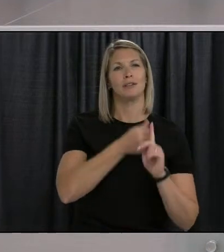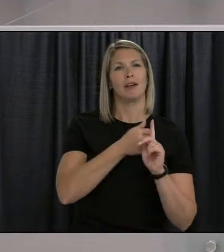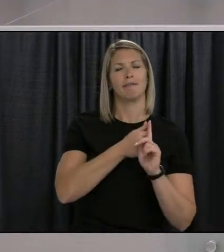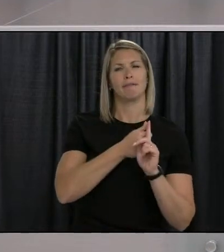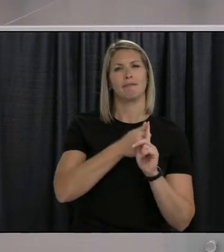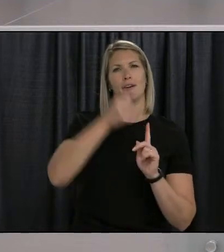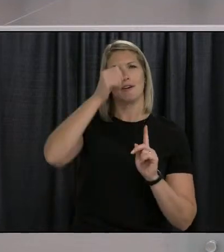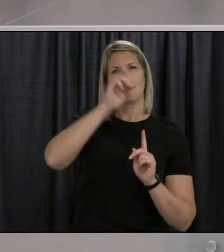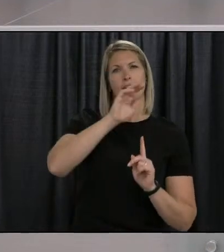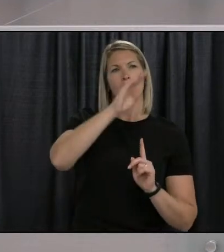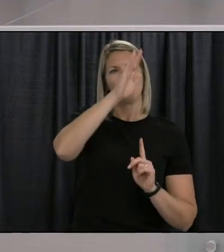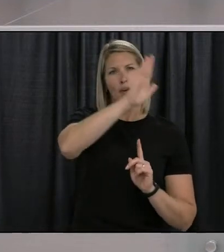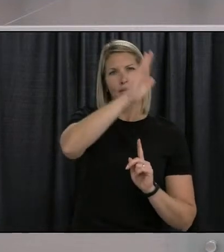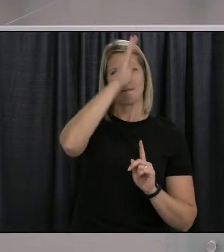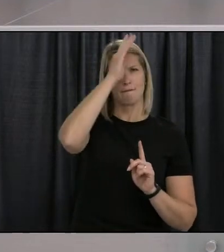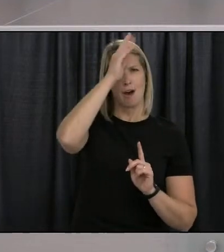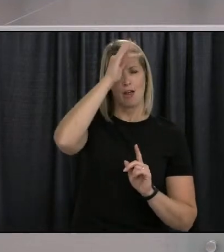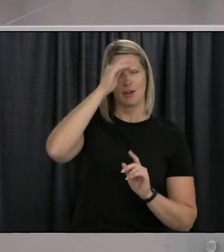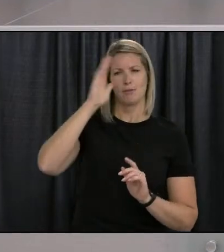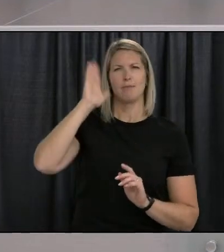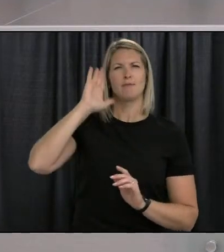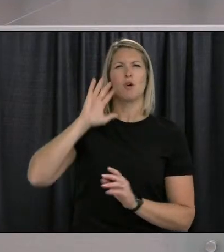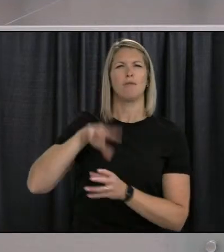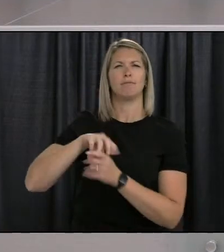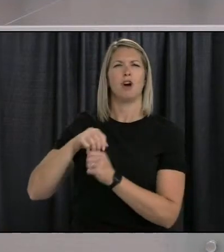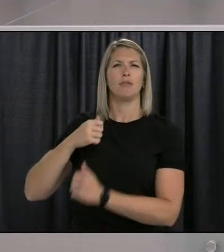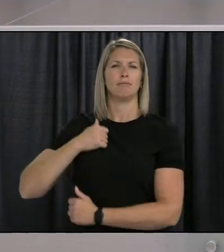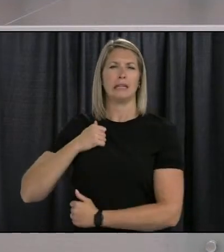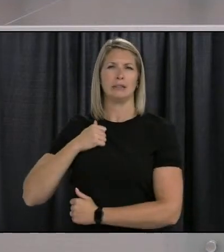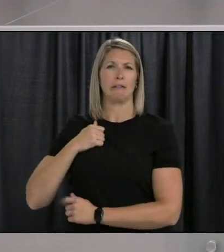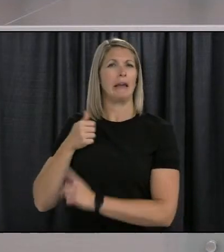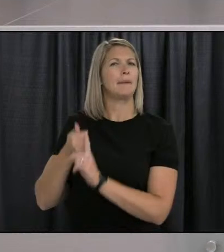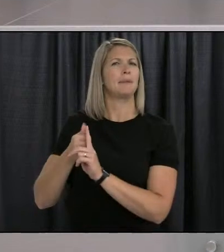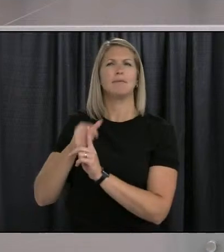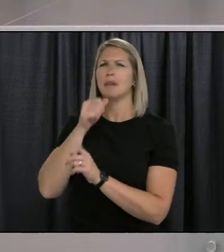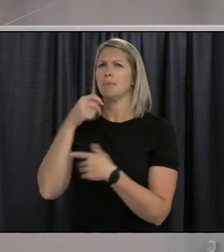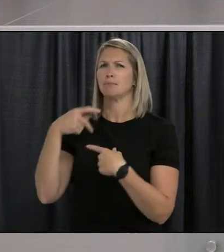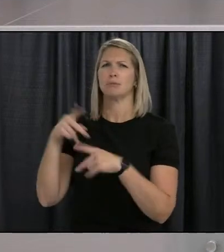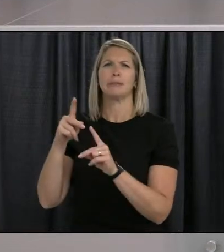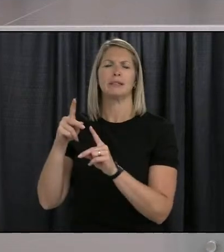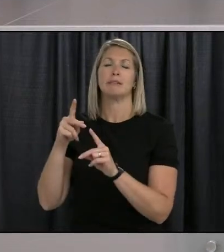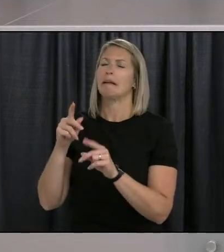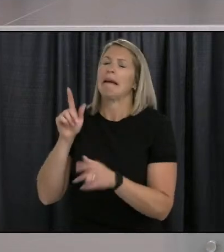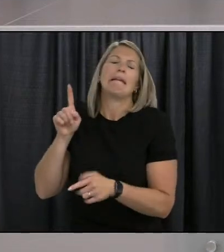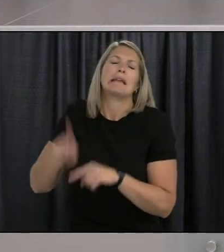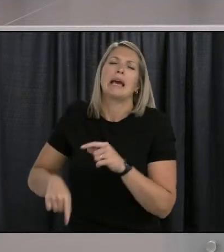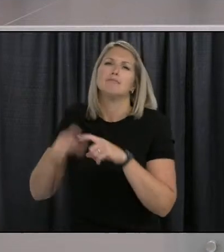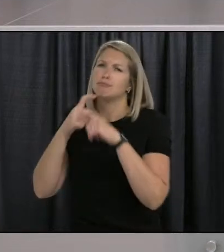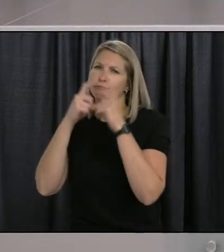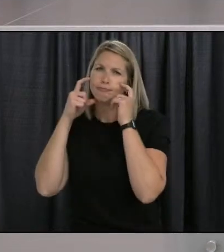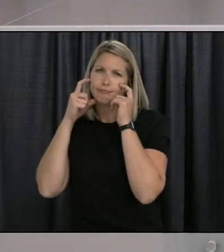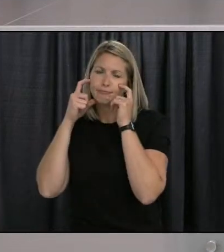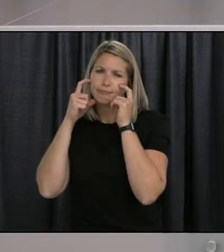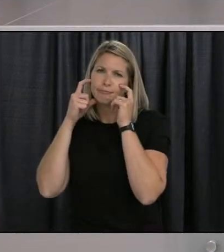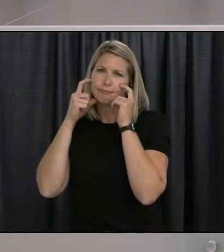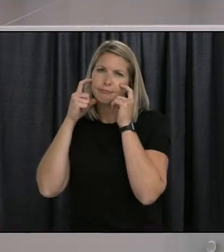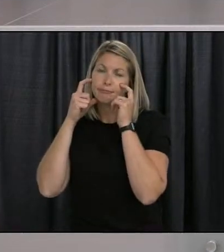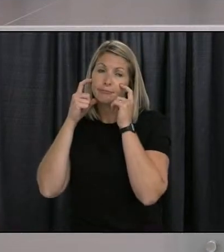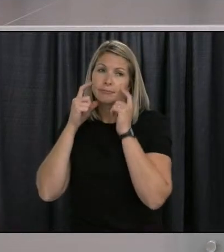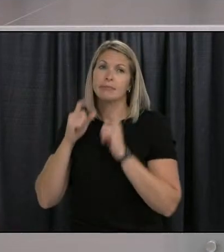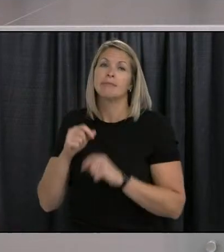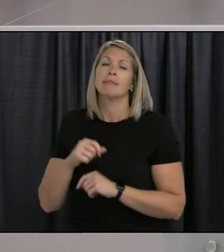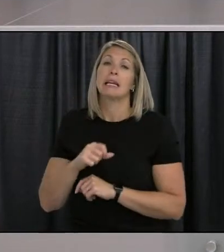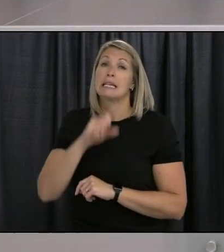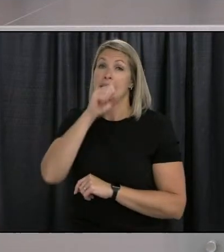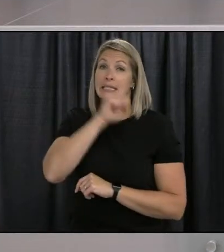and for various reasons was unable to wear a mask, and he was treated rather abruptly by staff at the